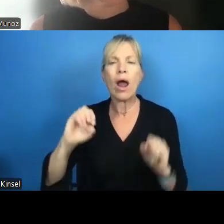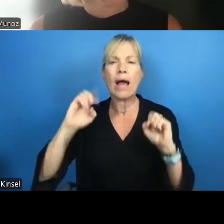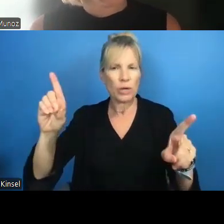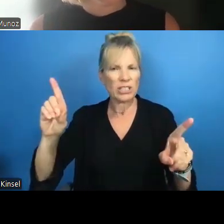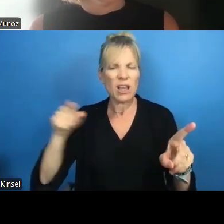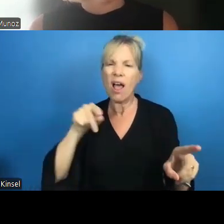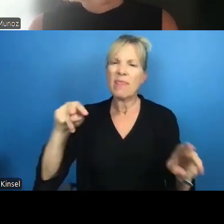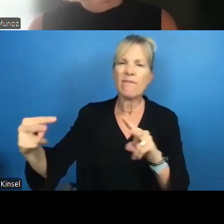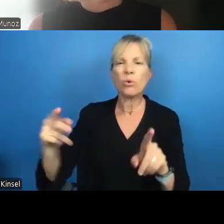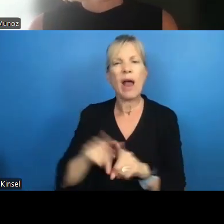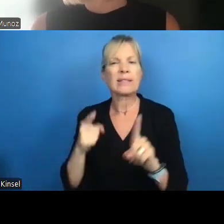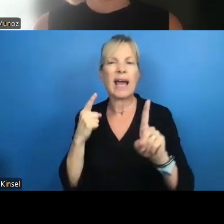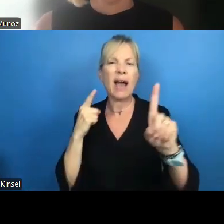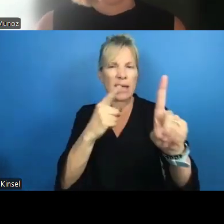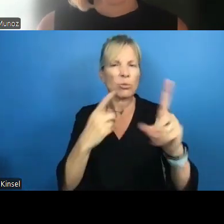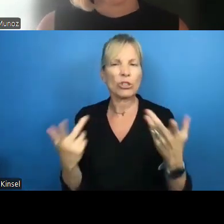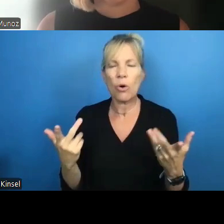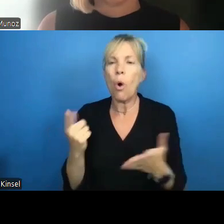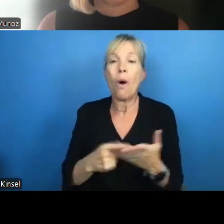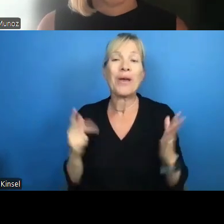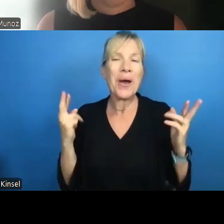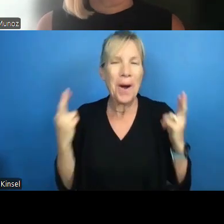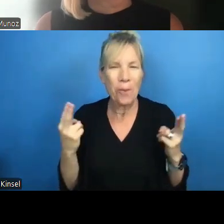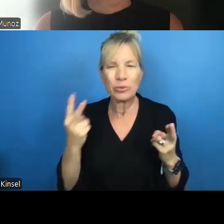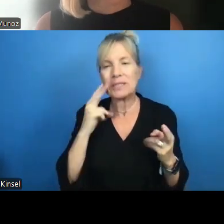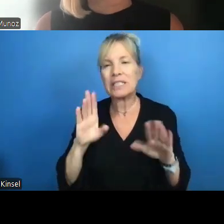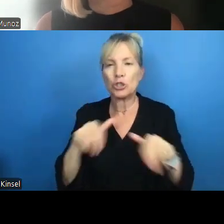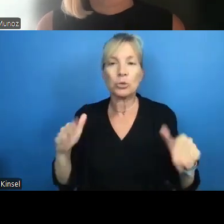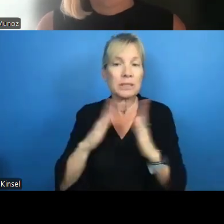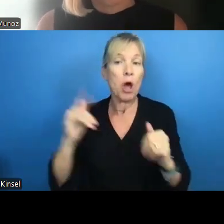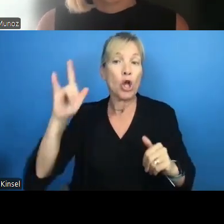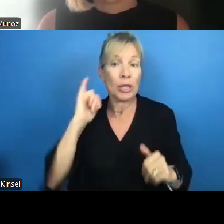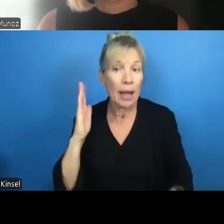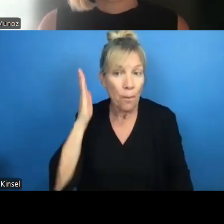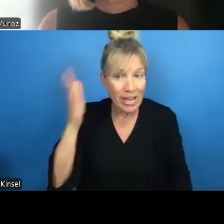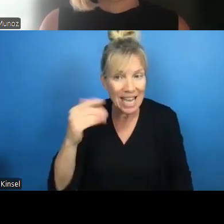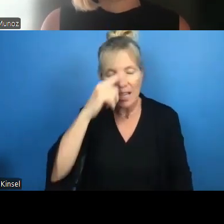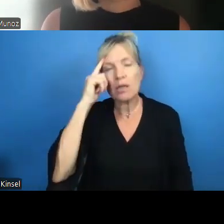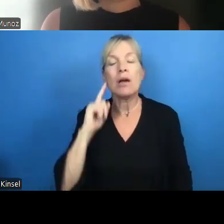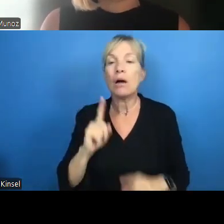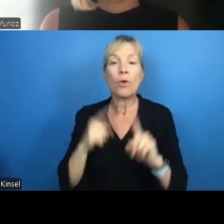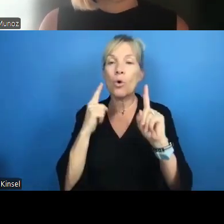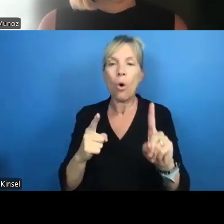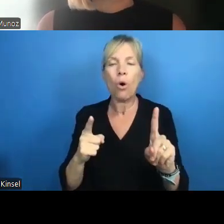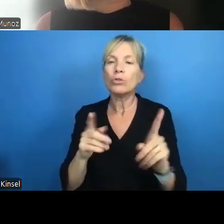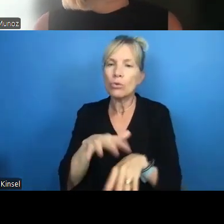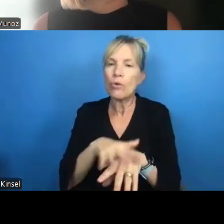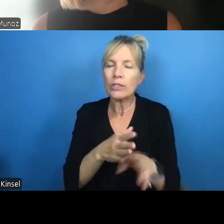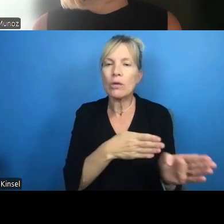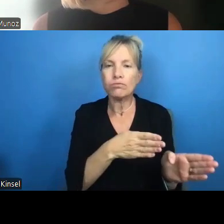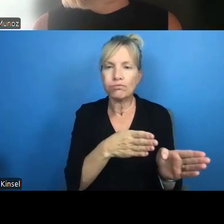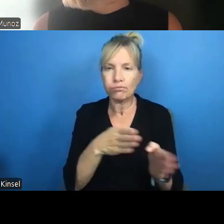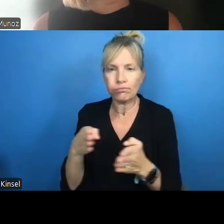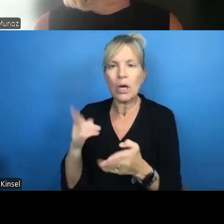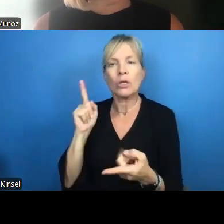as aspirational, really what we hope to see our children's system be one day. The goal was to gradually move